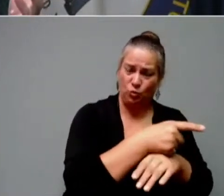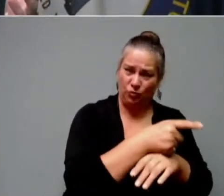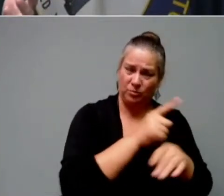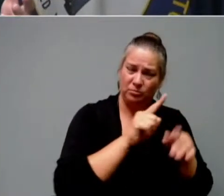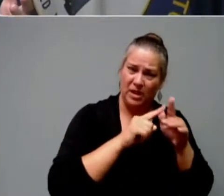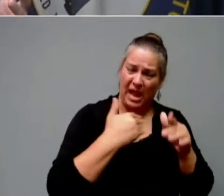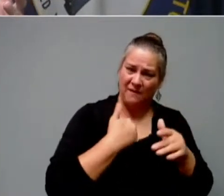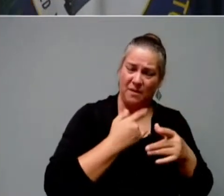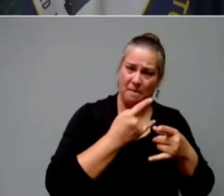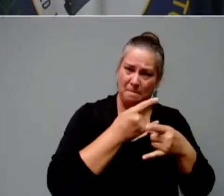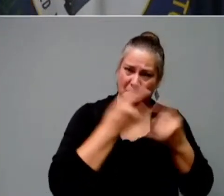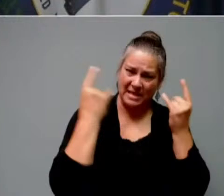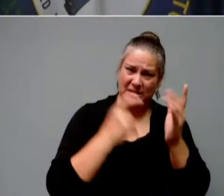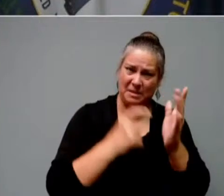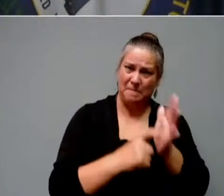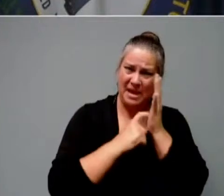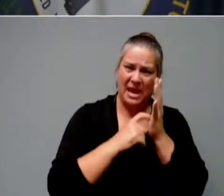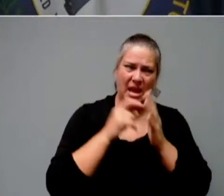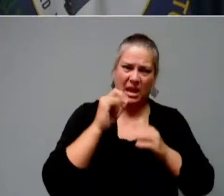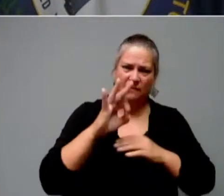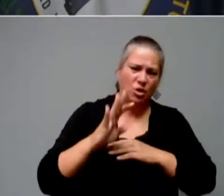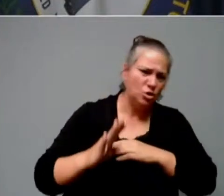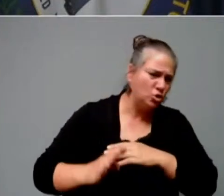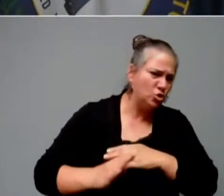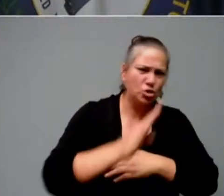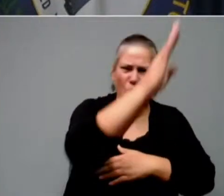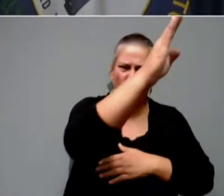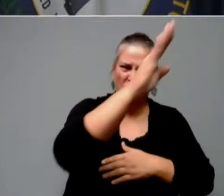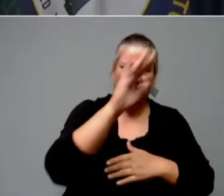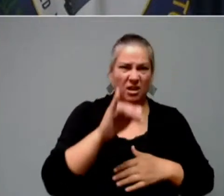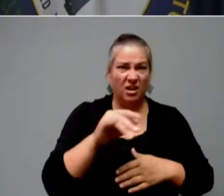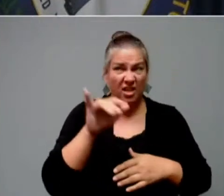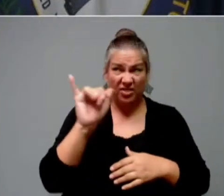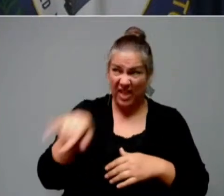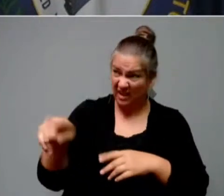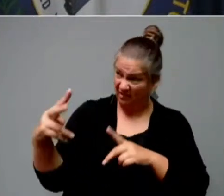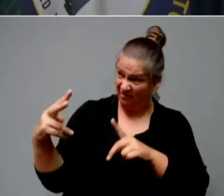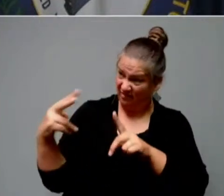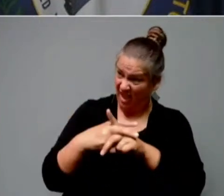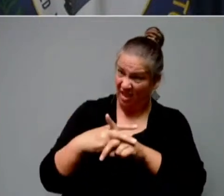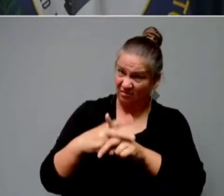is such a surge and a deadly variant out there, that kills people.